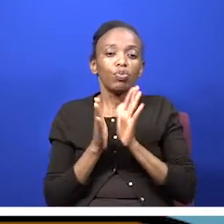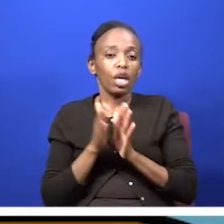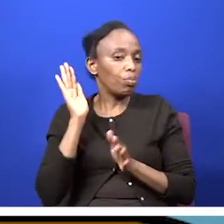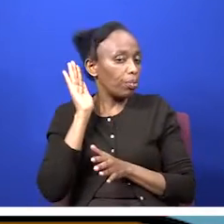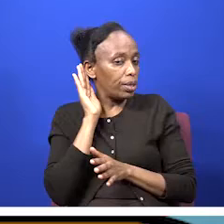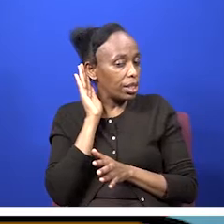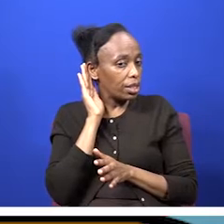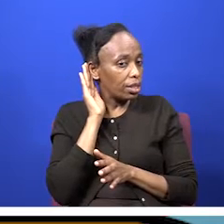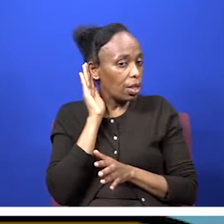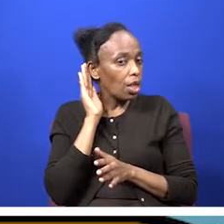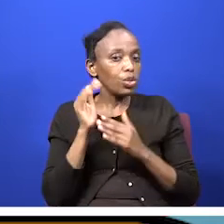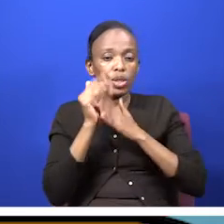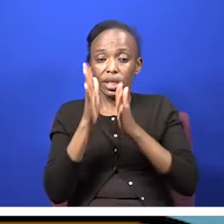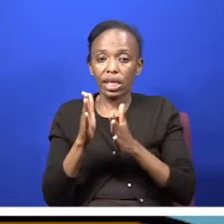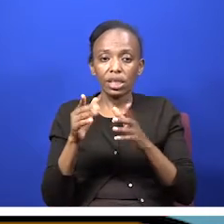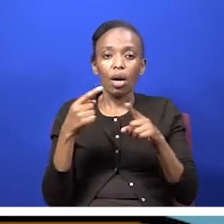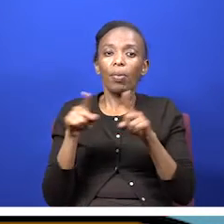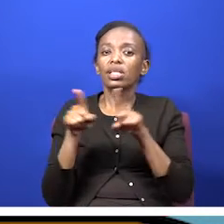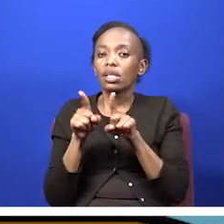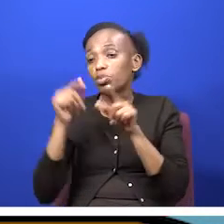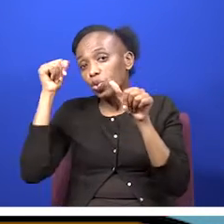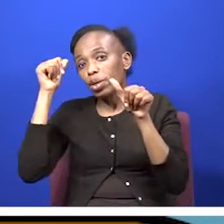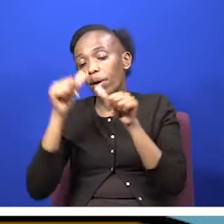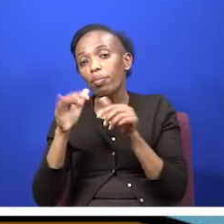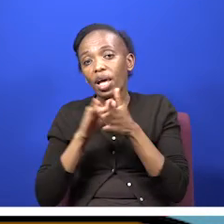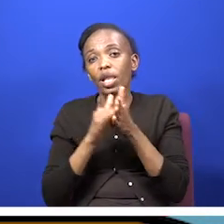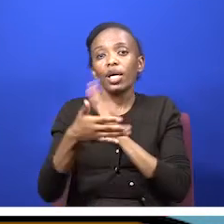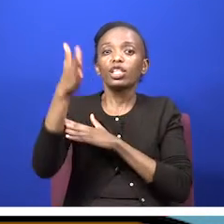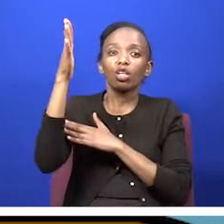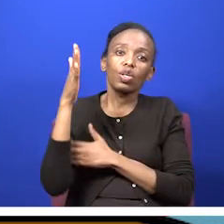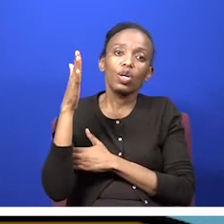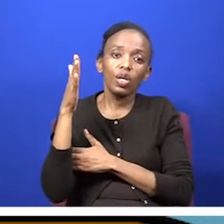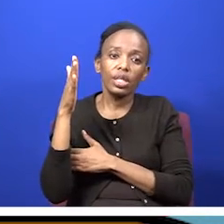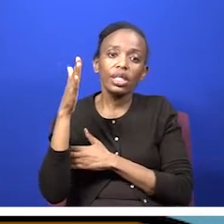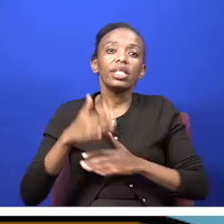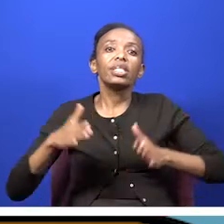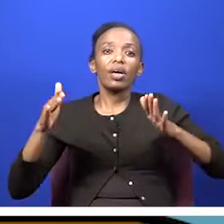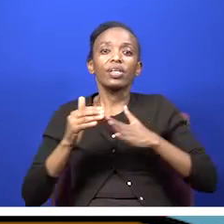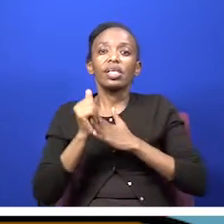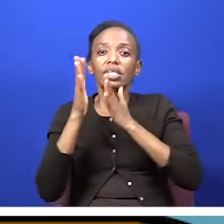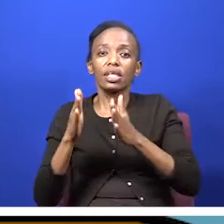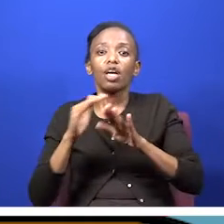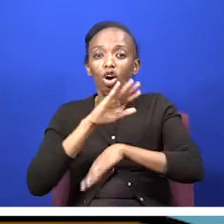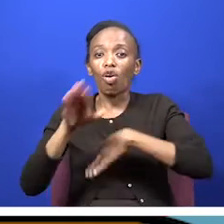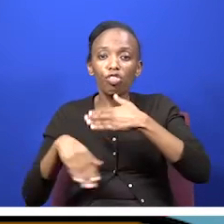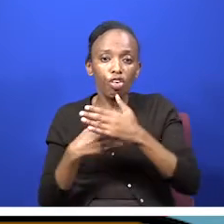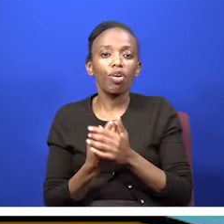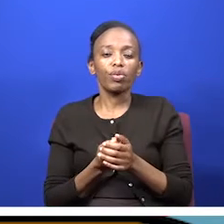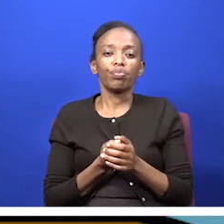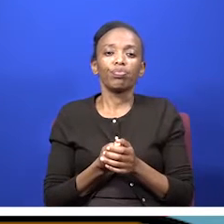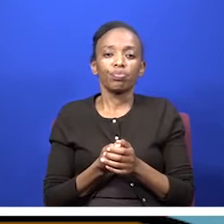to be obedient to our leaders, but also to remember that God is the greatest leader of